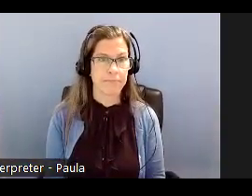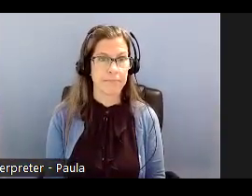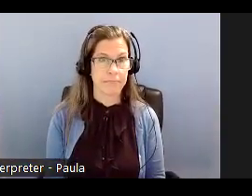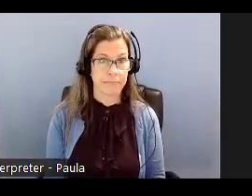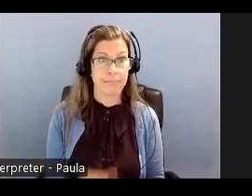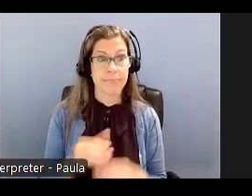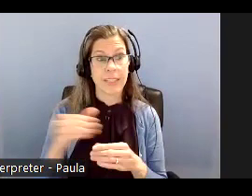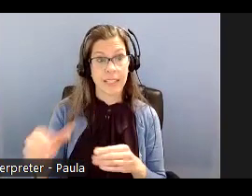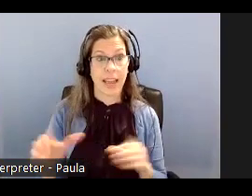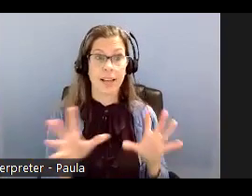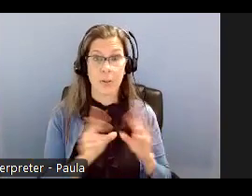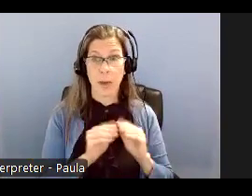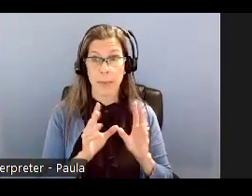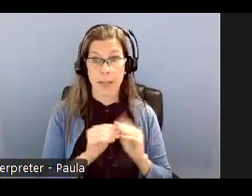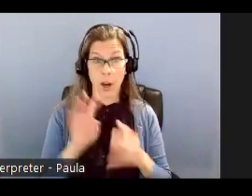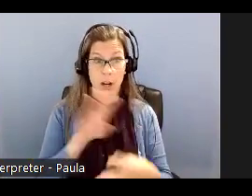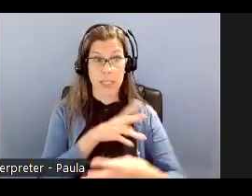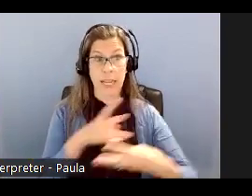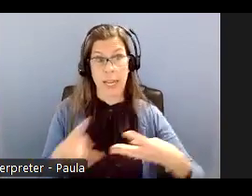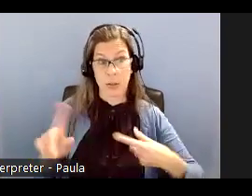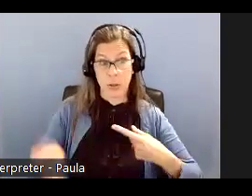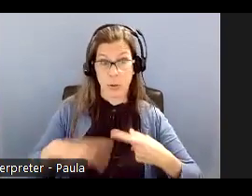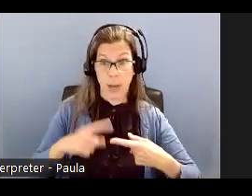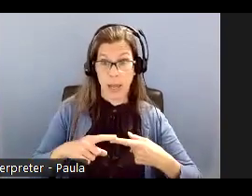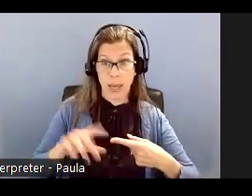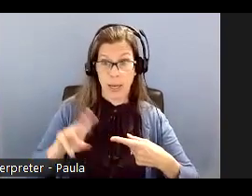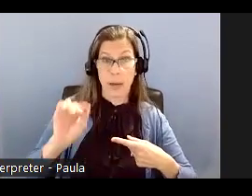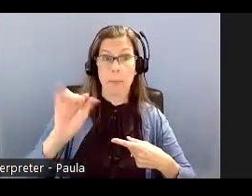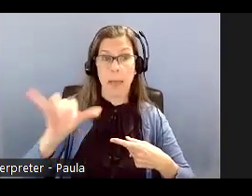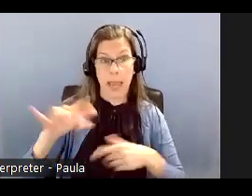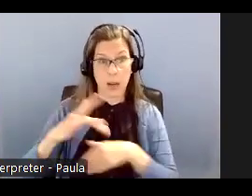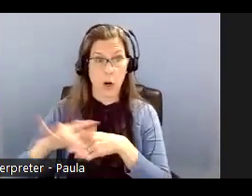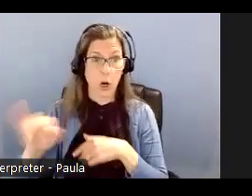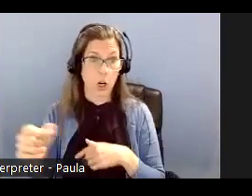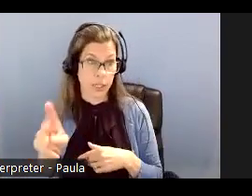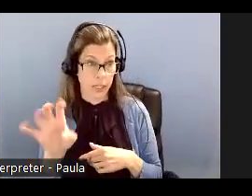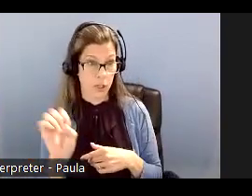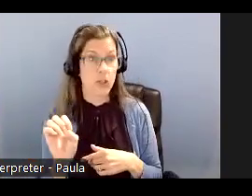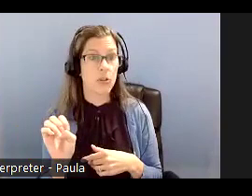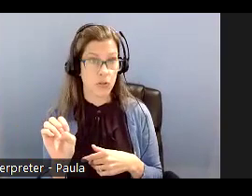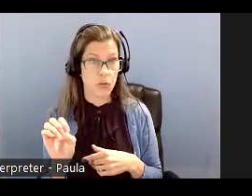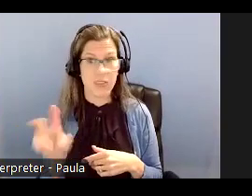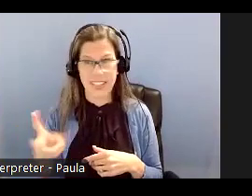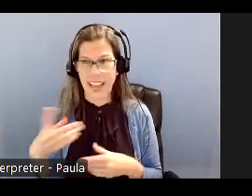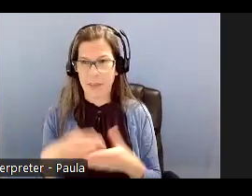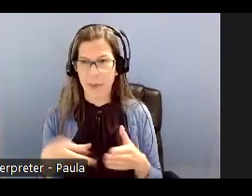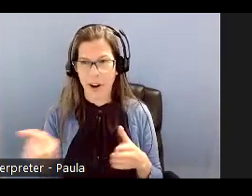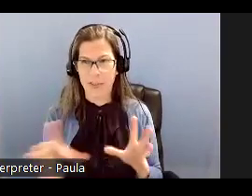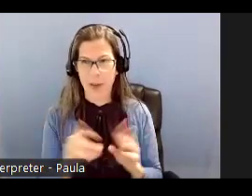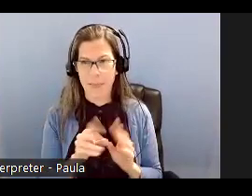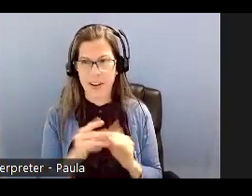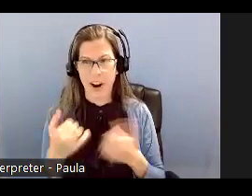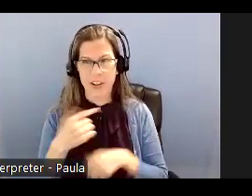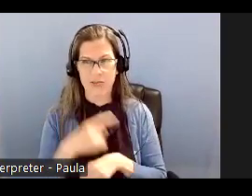So the next webinar will be scheduled in late May or early June, the second part of this webinar. And